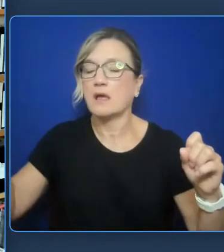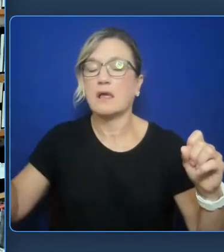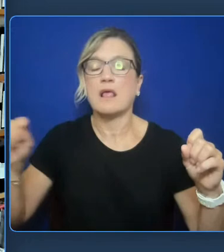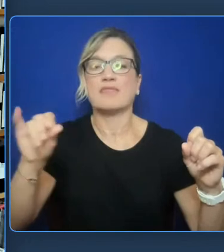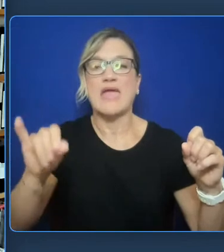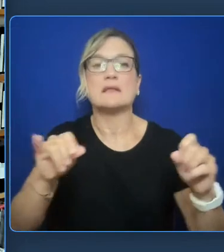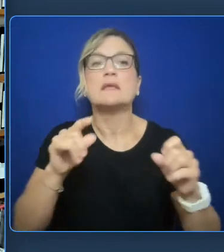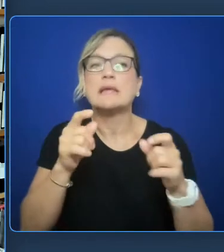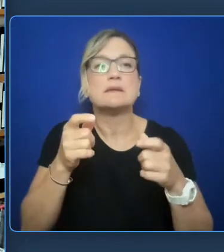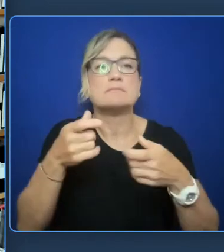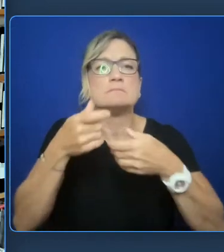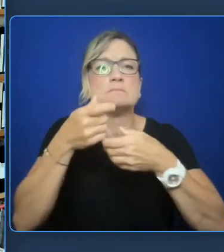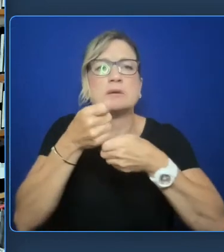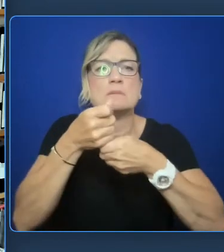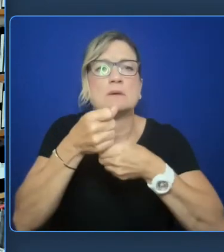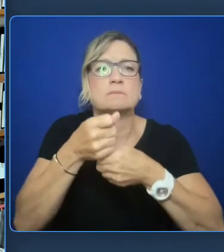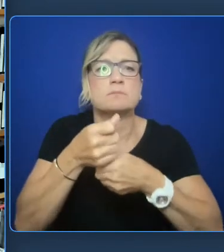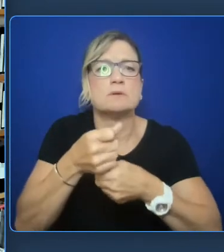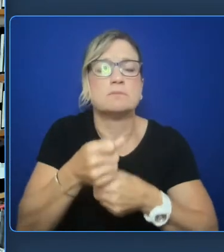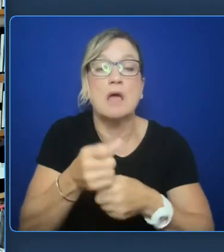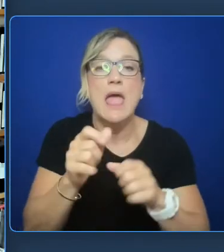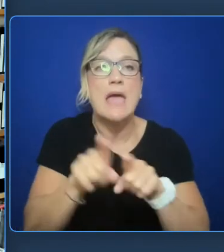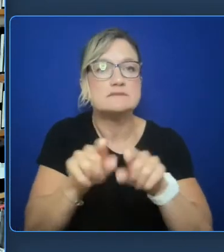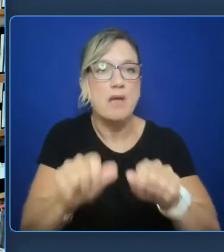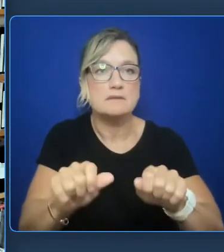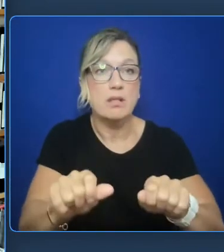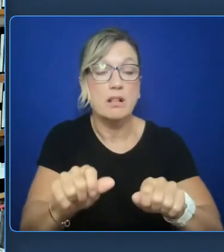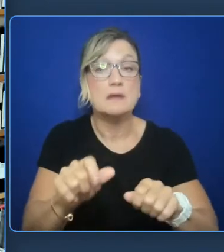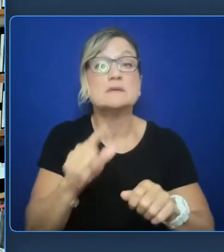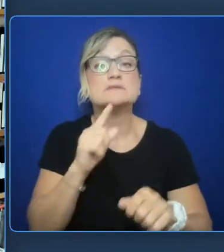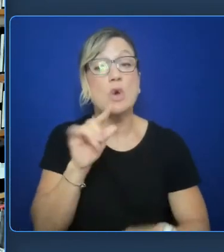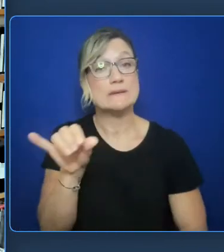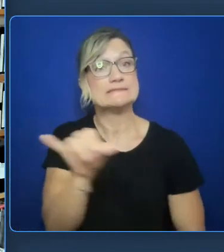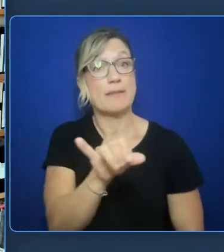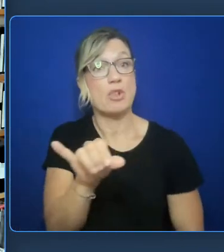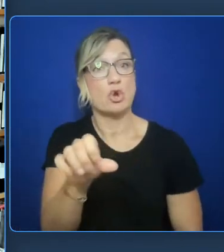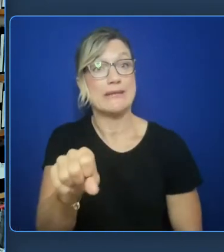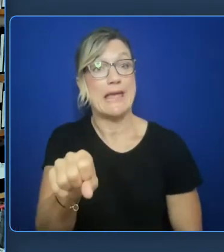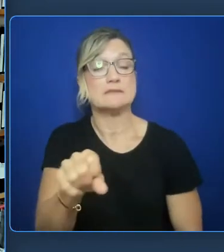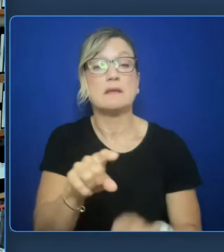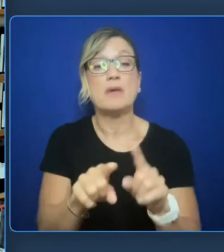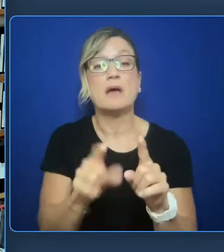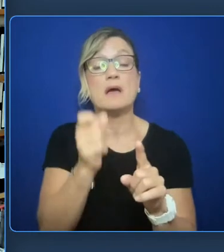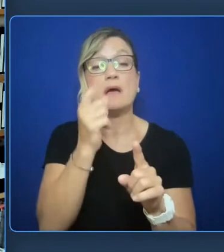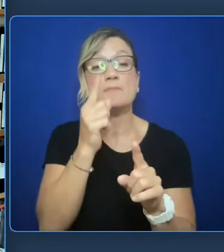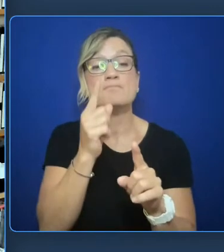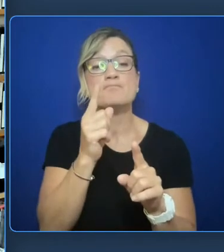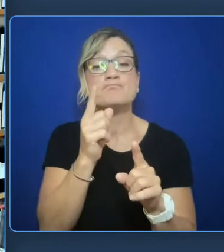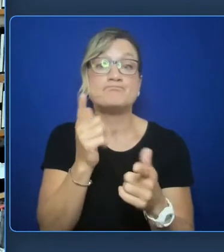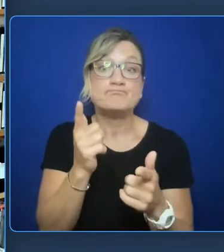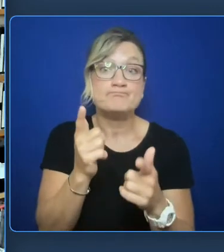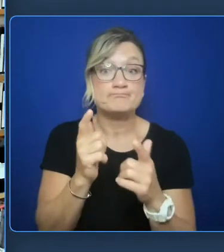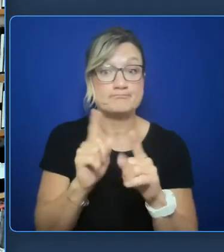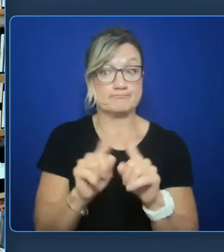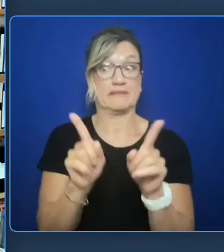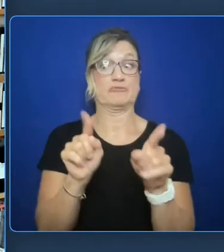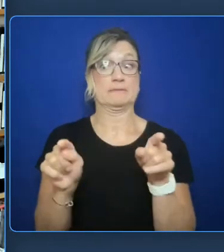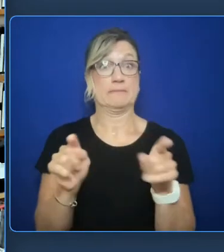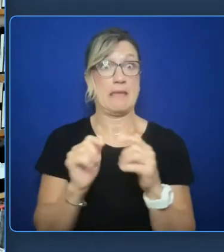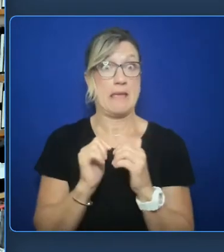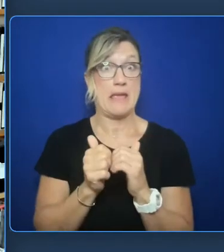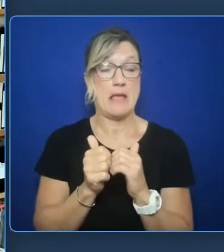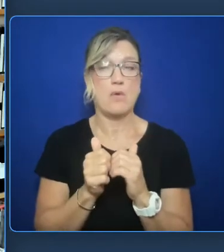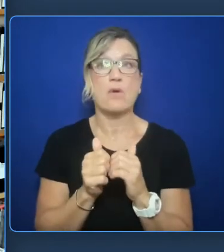as possible, being as succinct as possible. So there are similarities. The biggest difference is